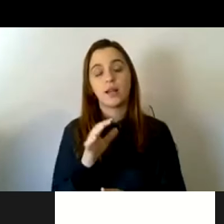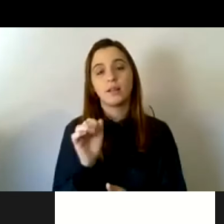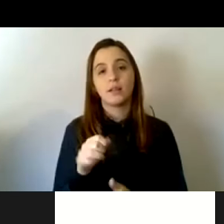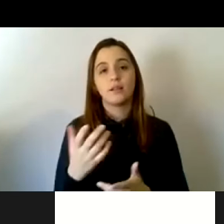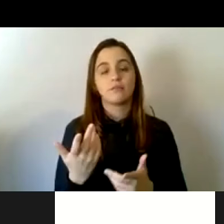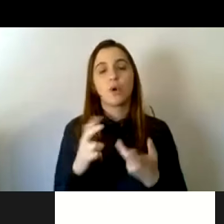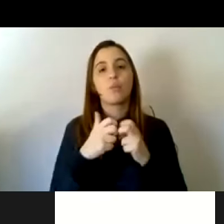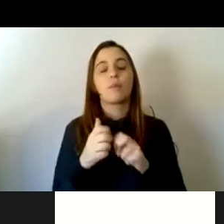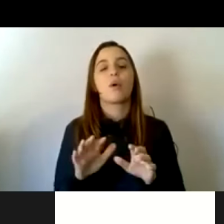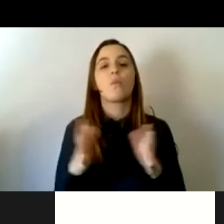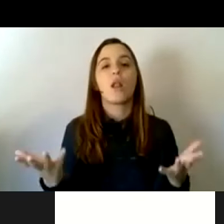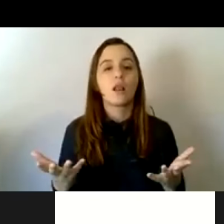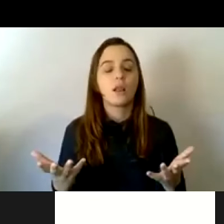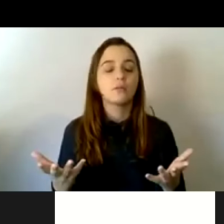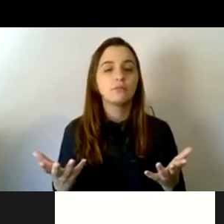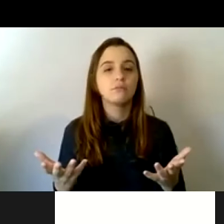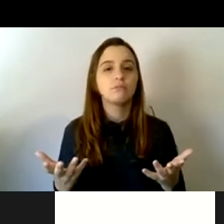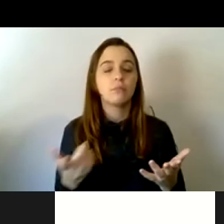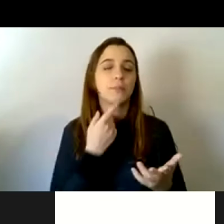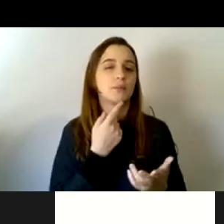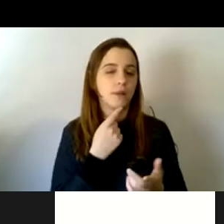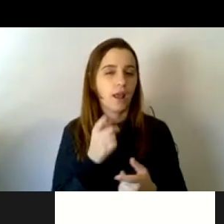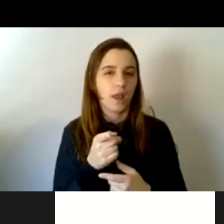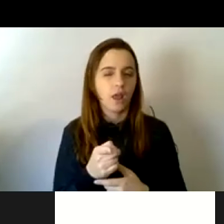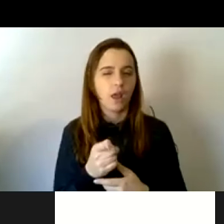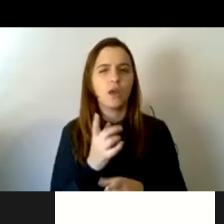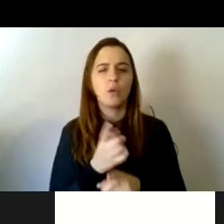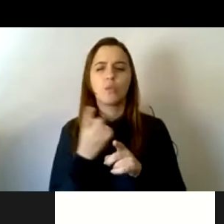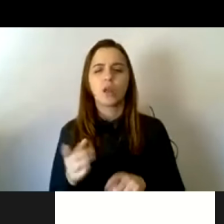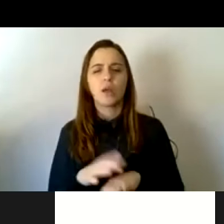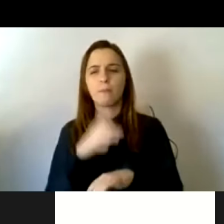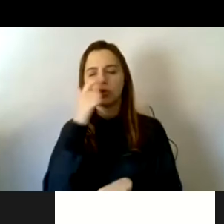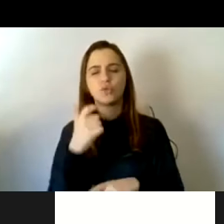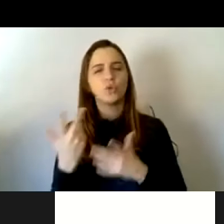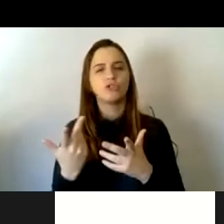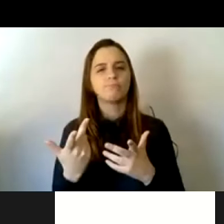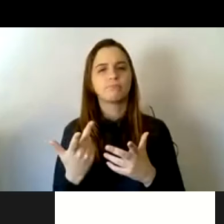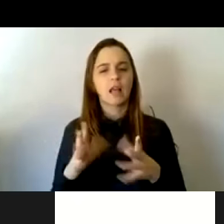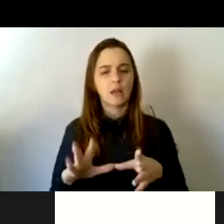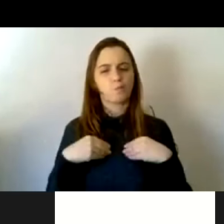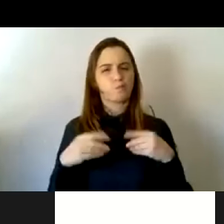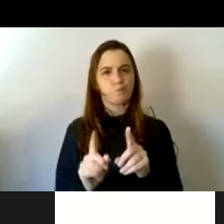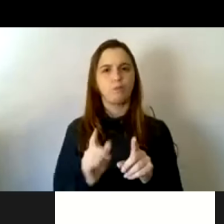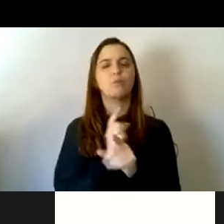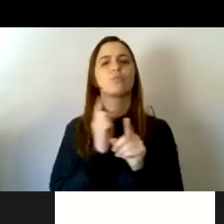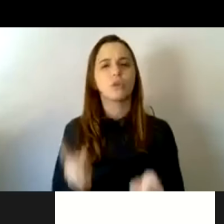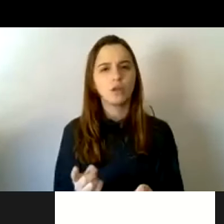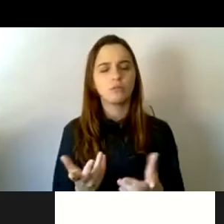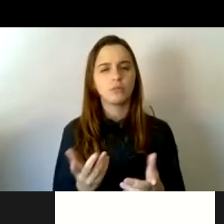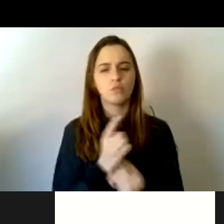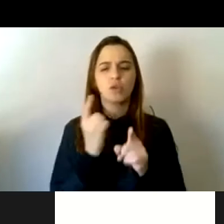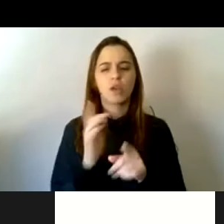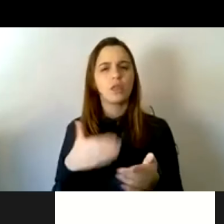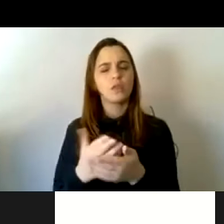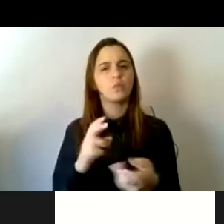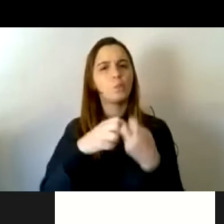here? Why is that so hard for people to accept? And why has it become an issue that some people